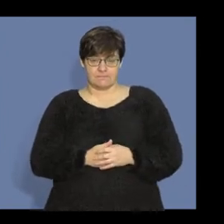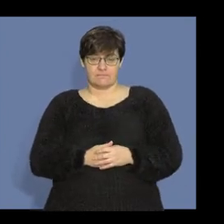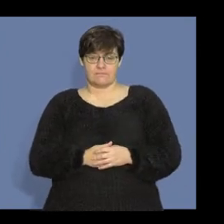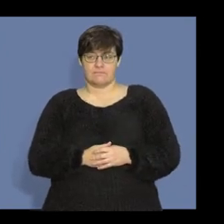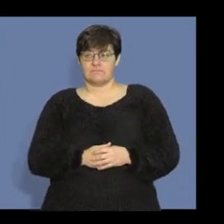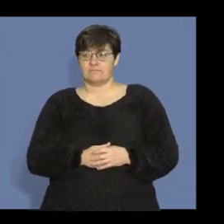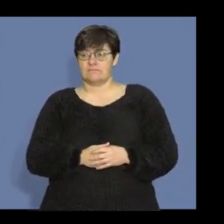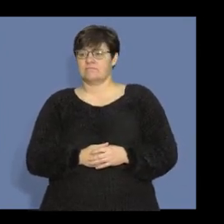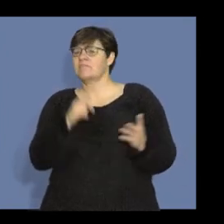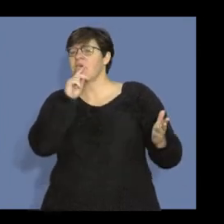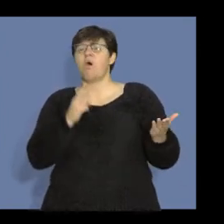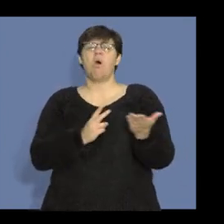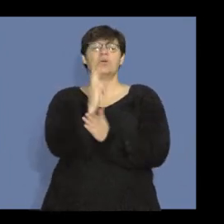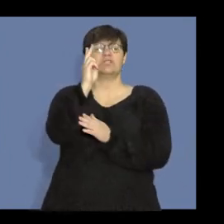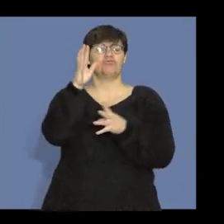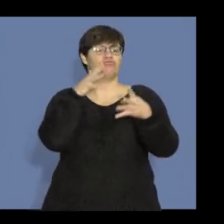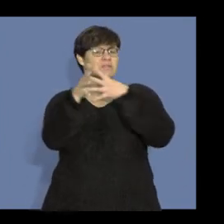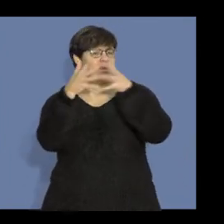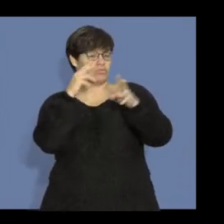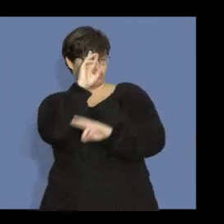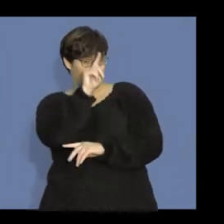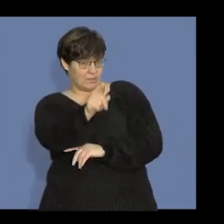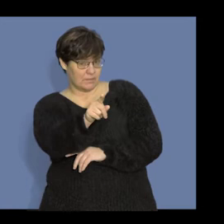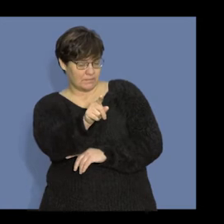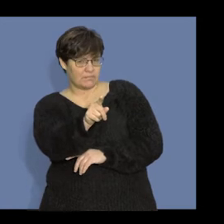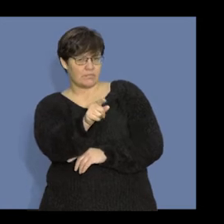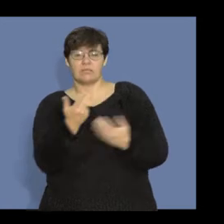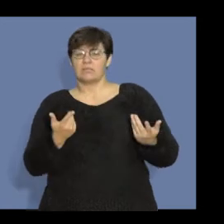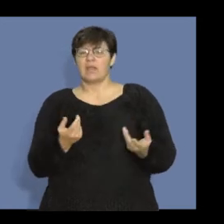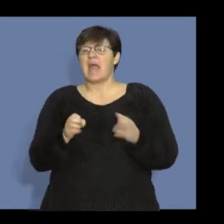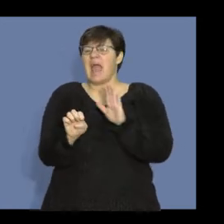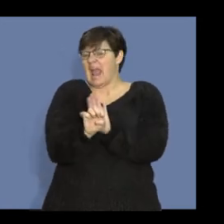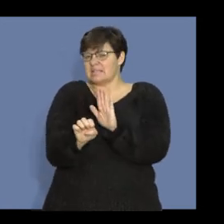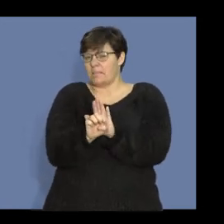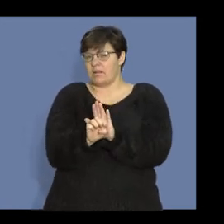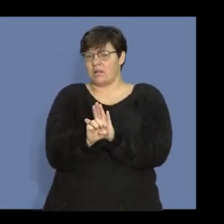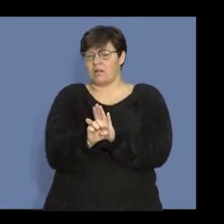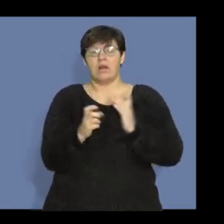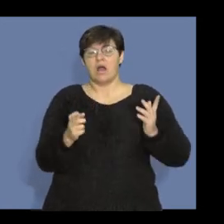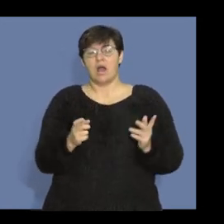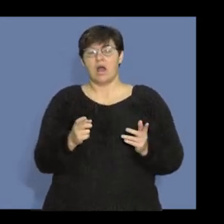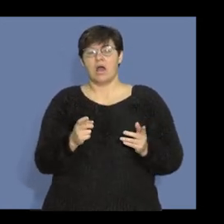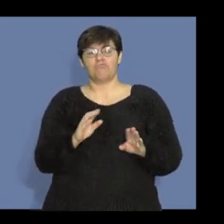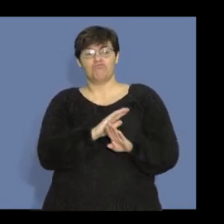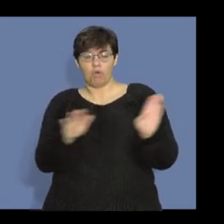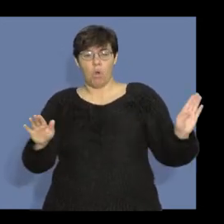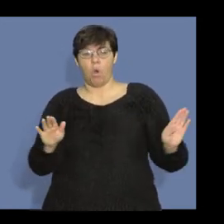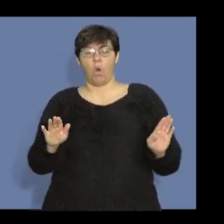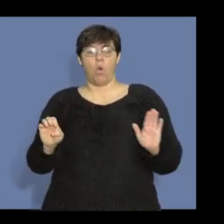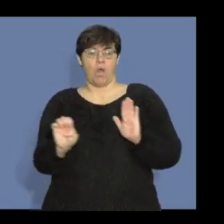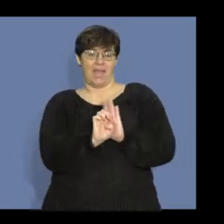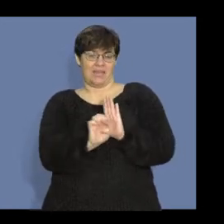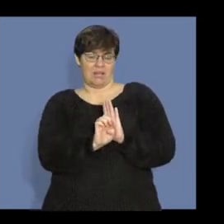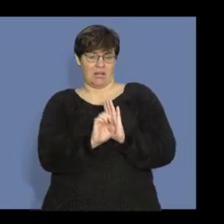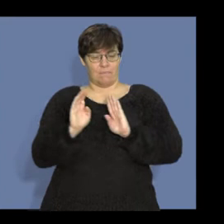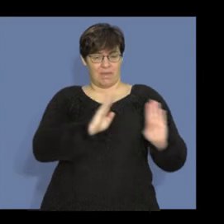Remember, we're talking about honesty and transparency. What are examples of unethical behavior?